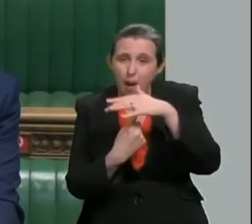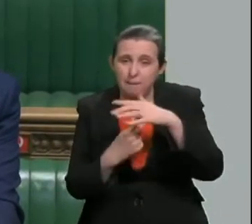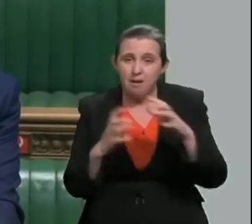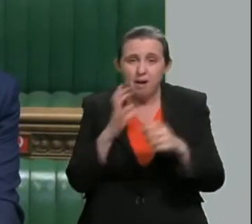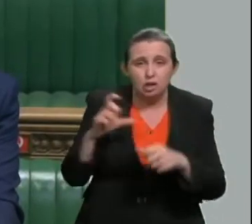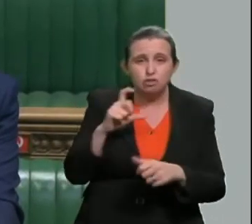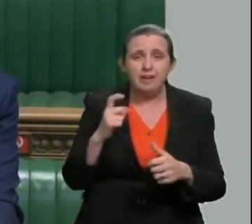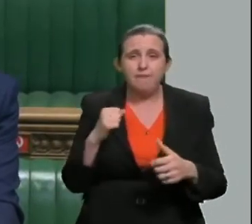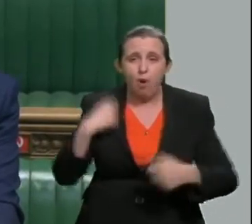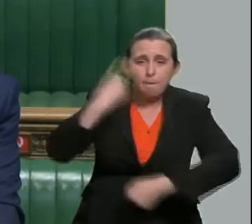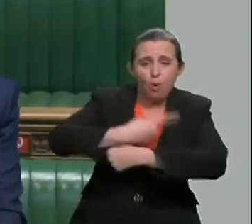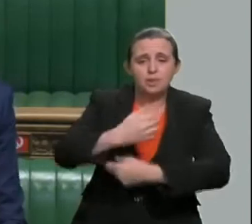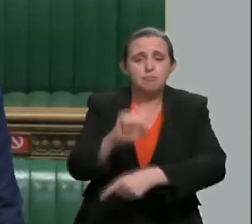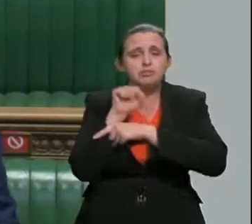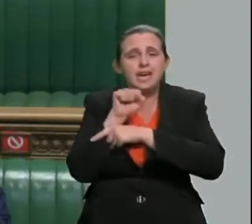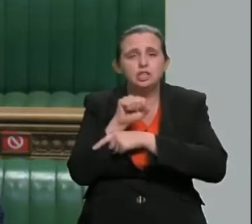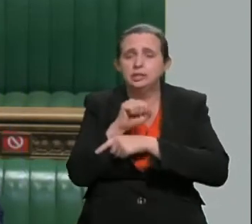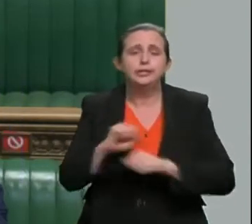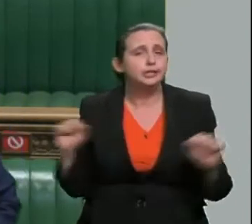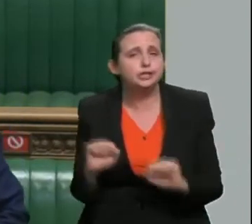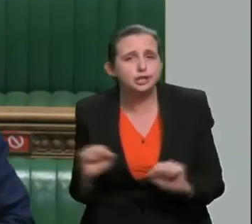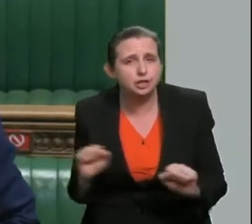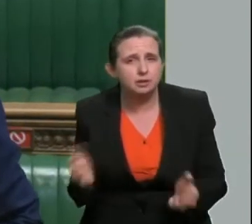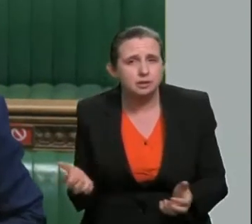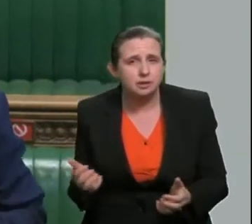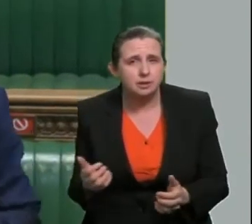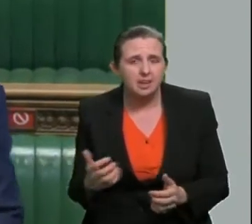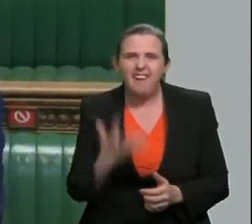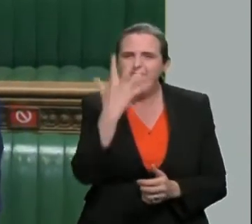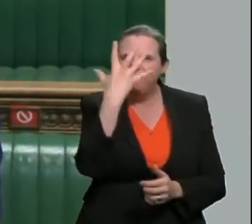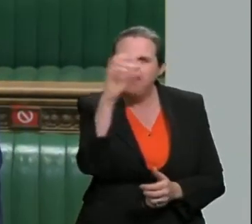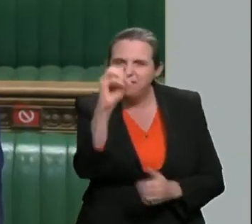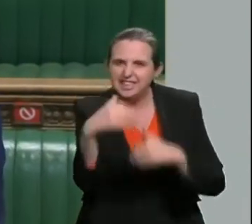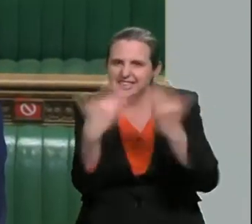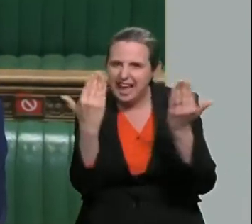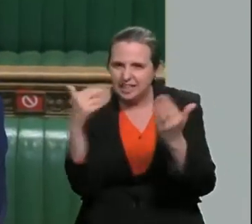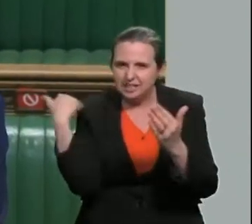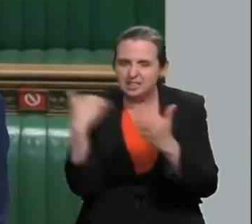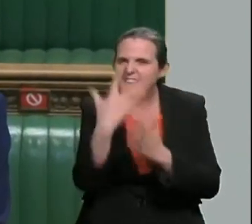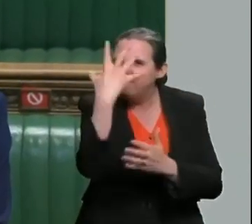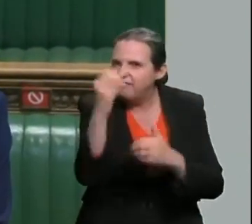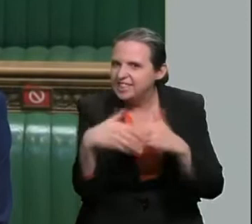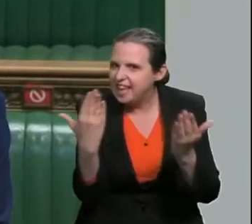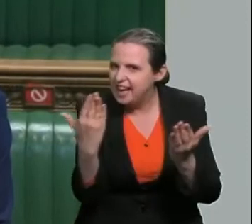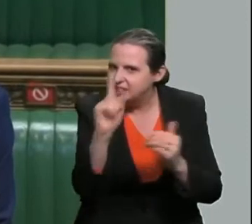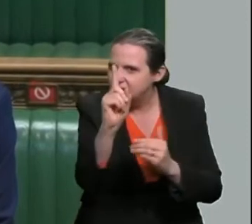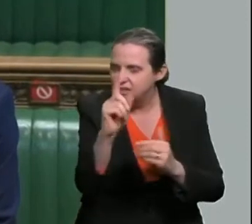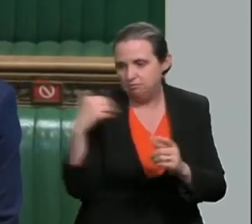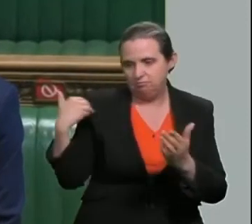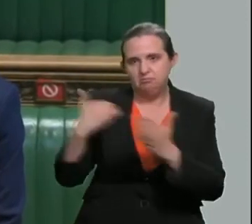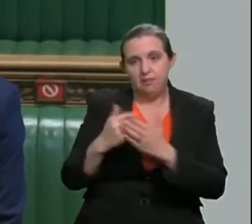border restrictions. 50 days after we first discovered the South African variant, 50